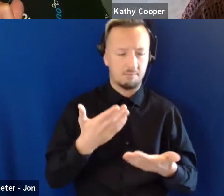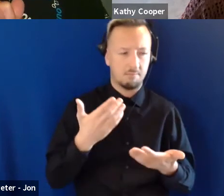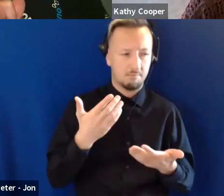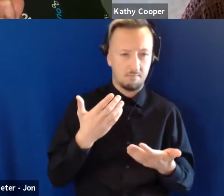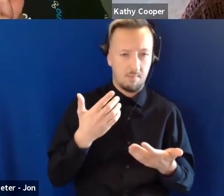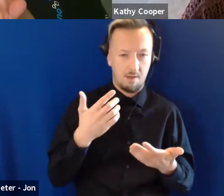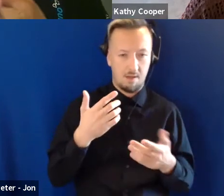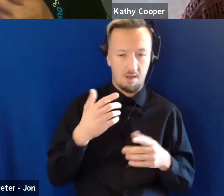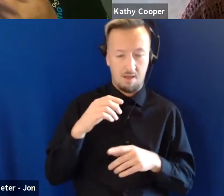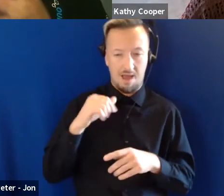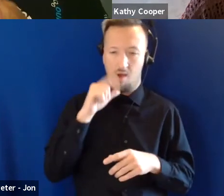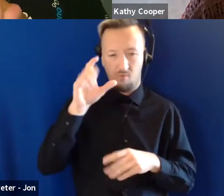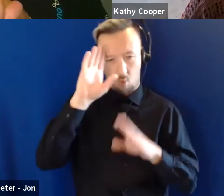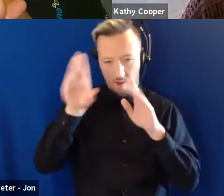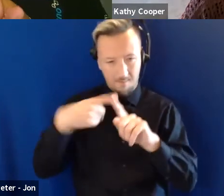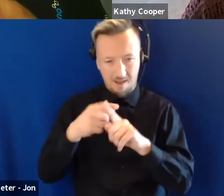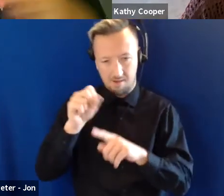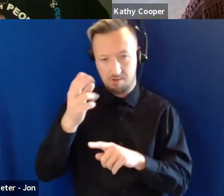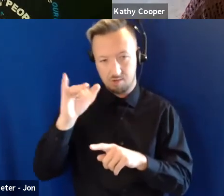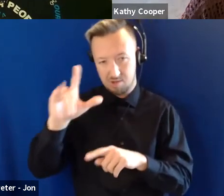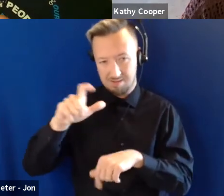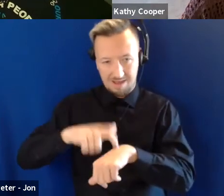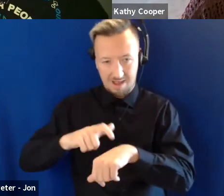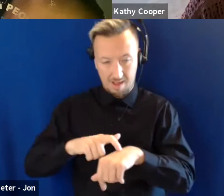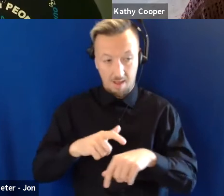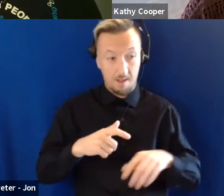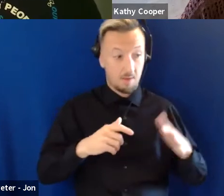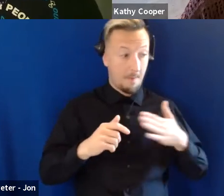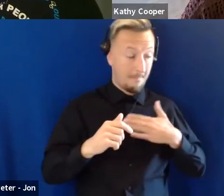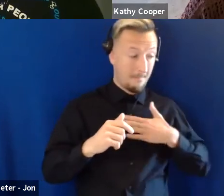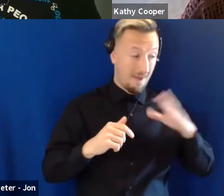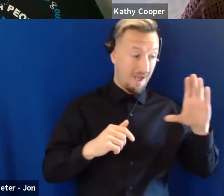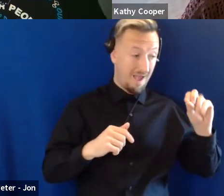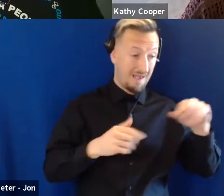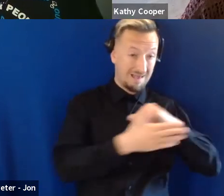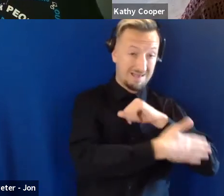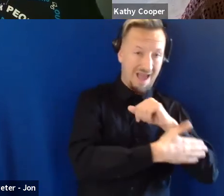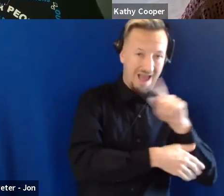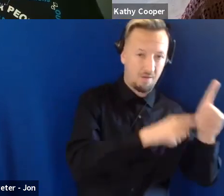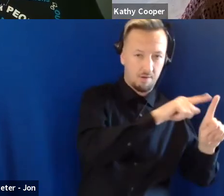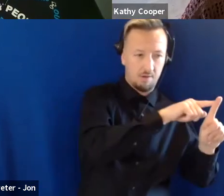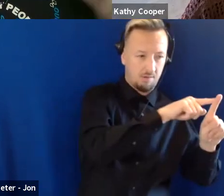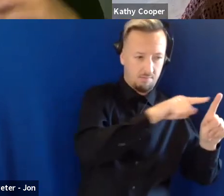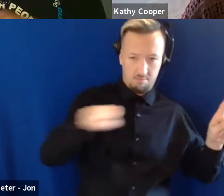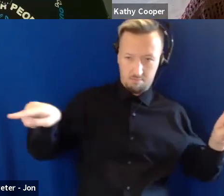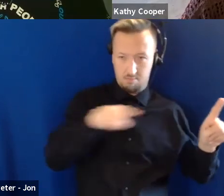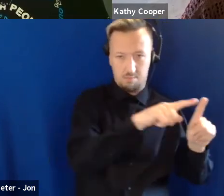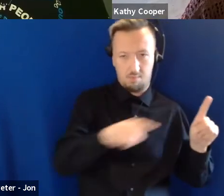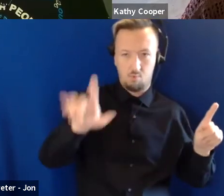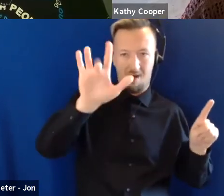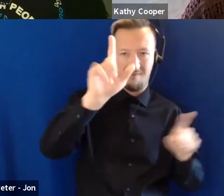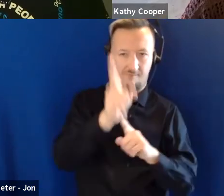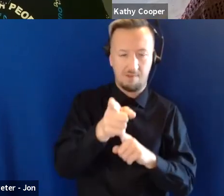about windshield time. I can literally make it from one side of my county to the other side of my county in 25 minutes